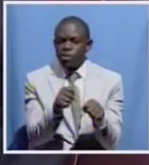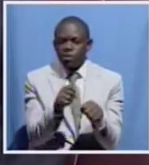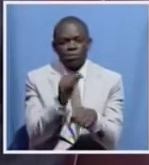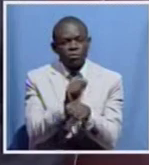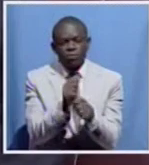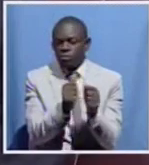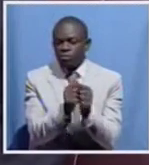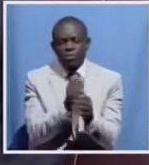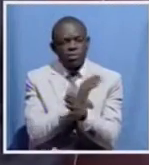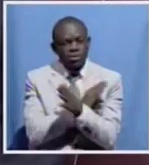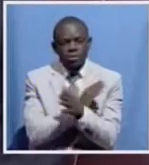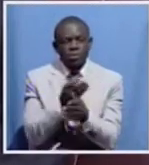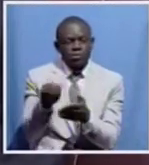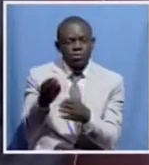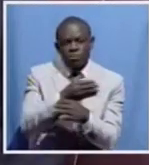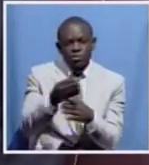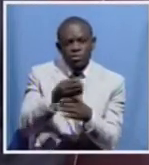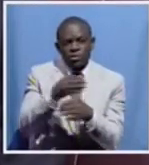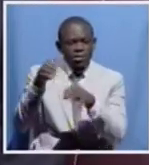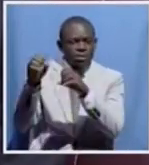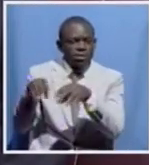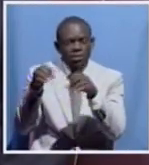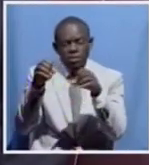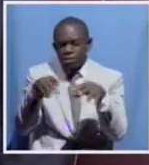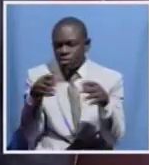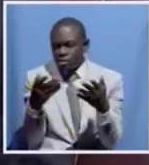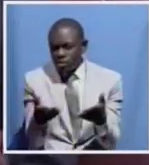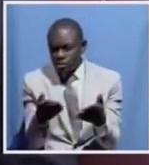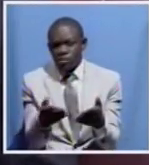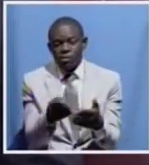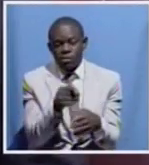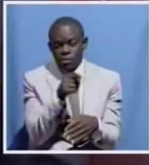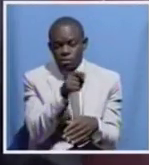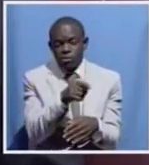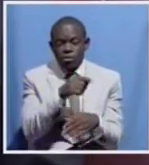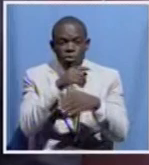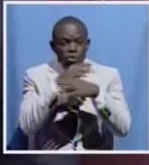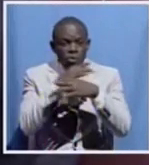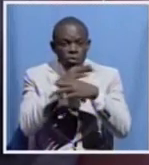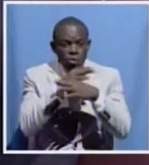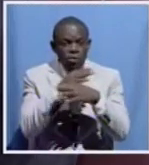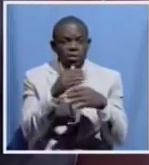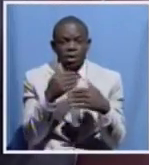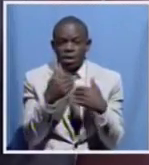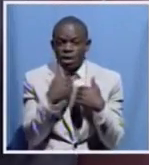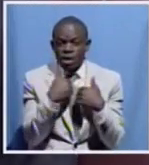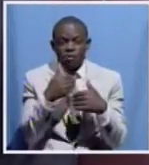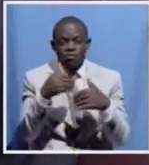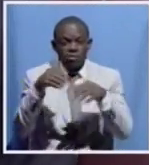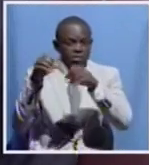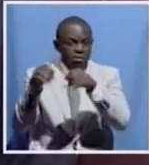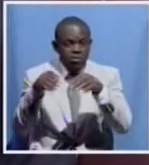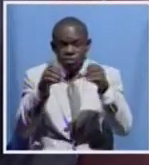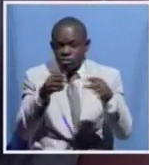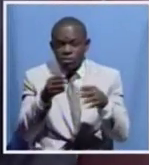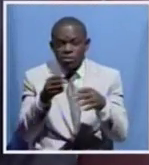the renewable energy sector. Austria is one of the countries that is very big in the energy